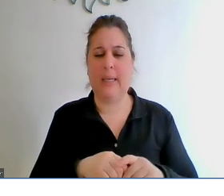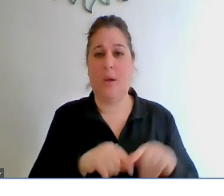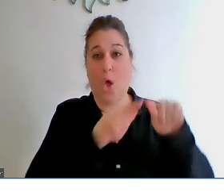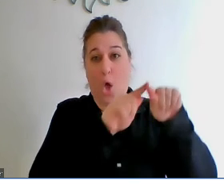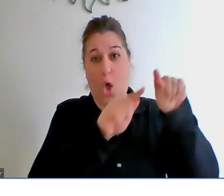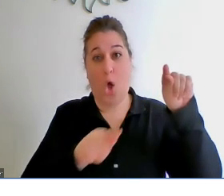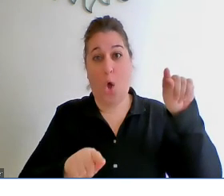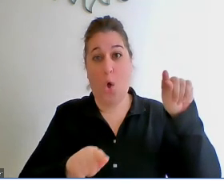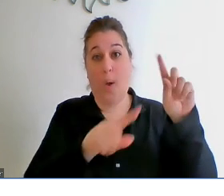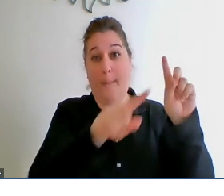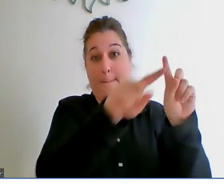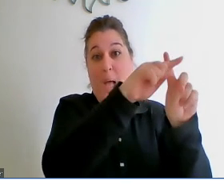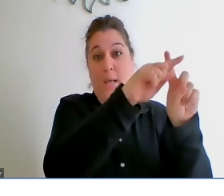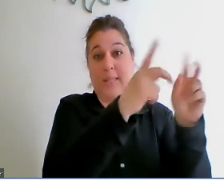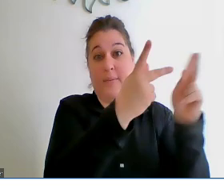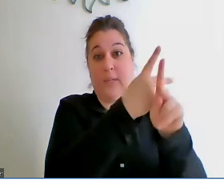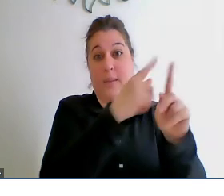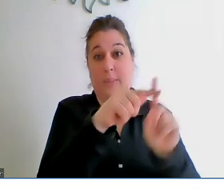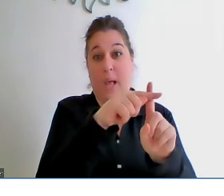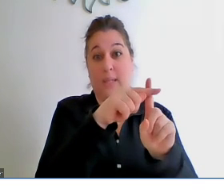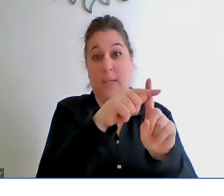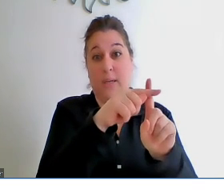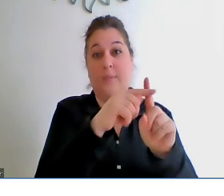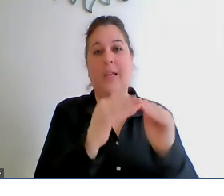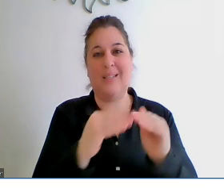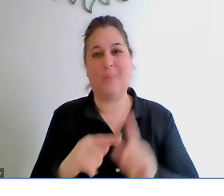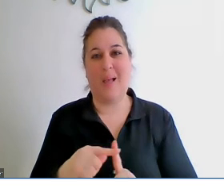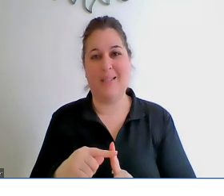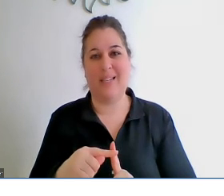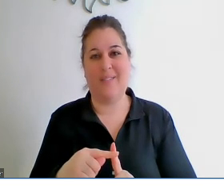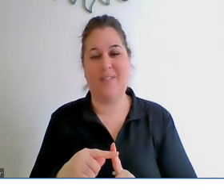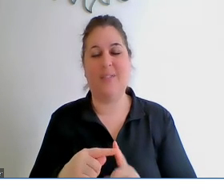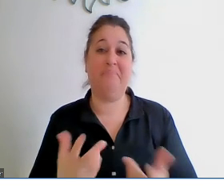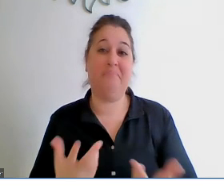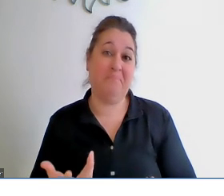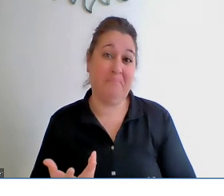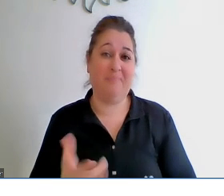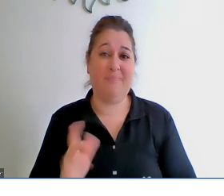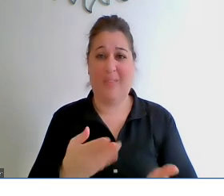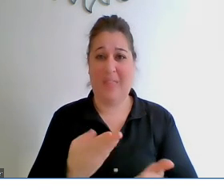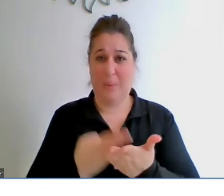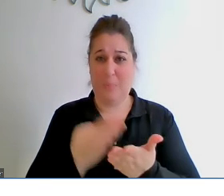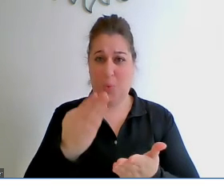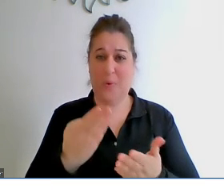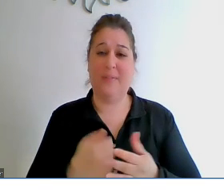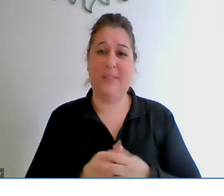signs? Here, look, a positive times a positive is a positive.